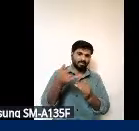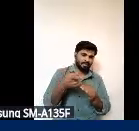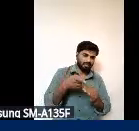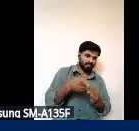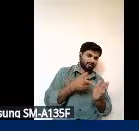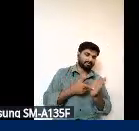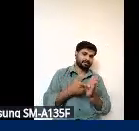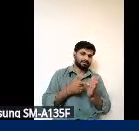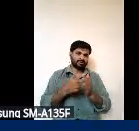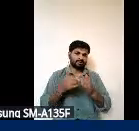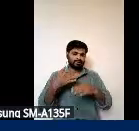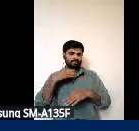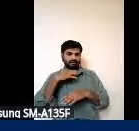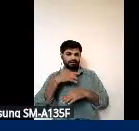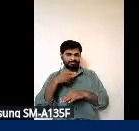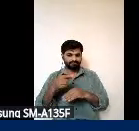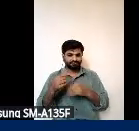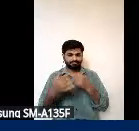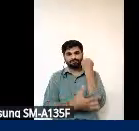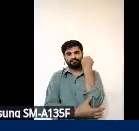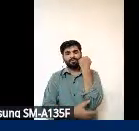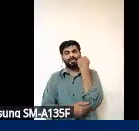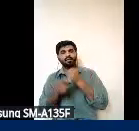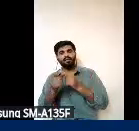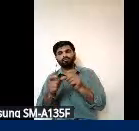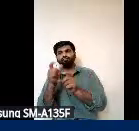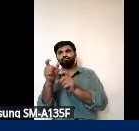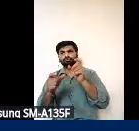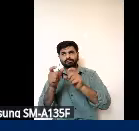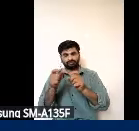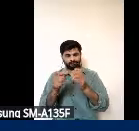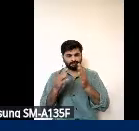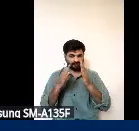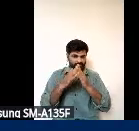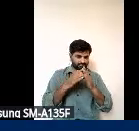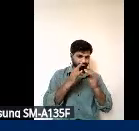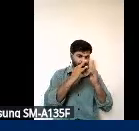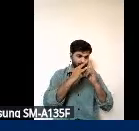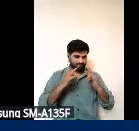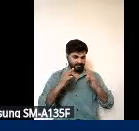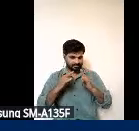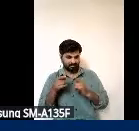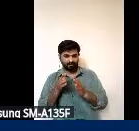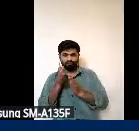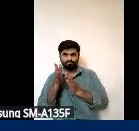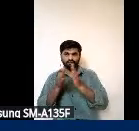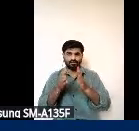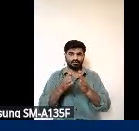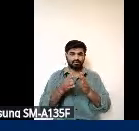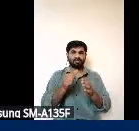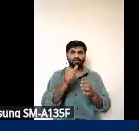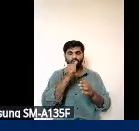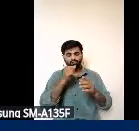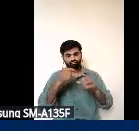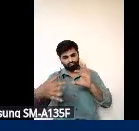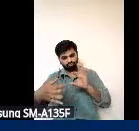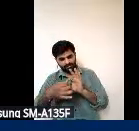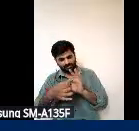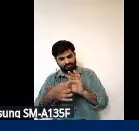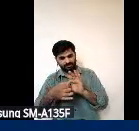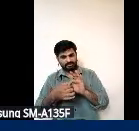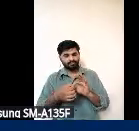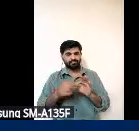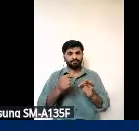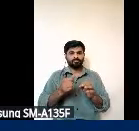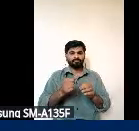using concrete or is constructed using mud, whether the house has a water connection, whether the house has a gas connection. So these sort